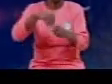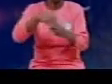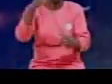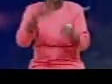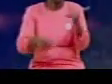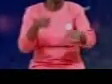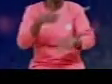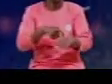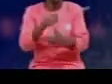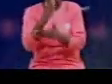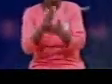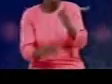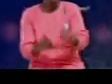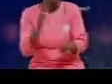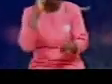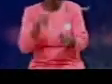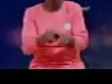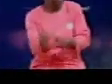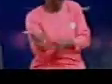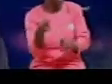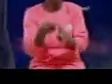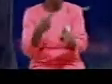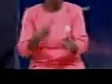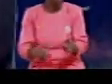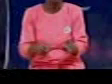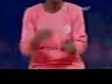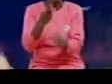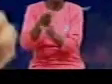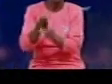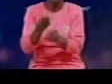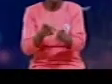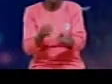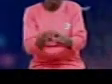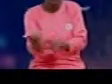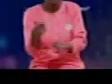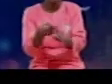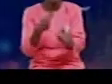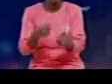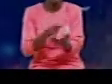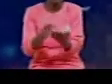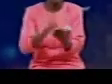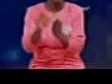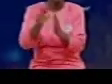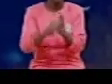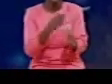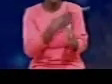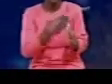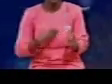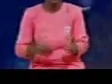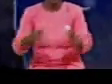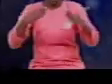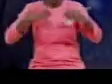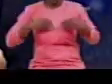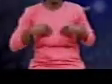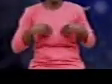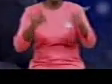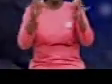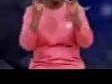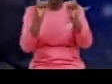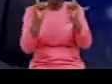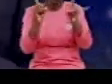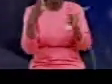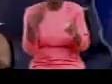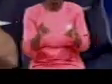shall depart from the faith, giving heed to seducing spirits and doctrines of devils, speaking lies